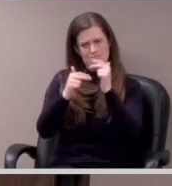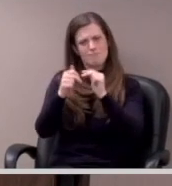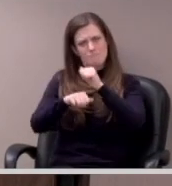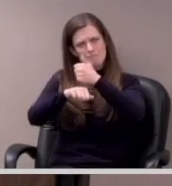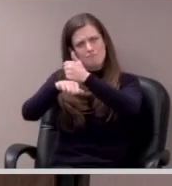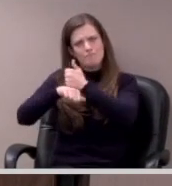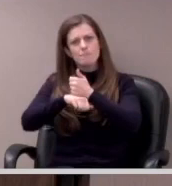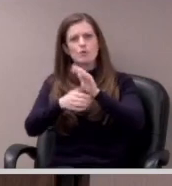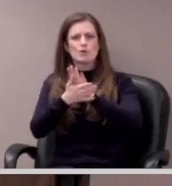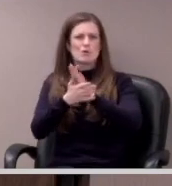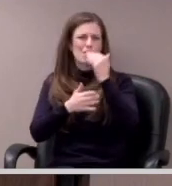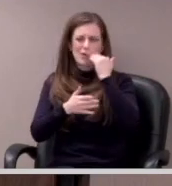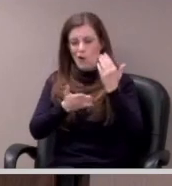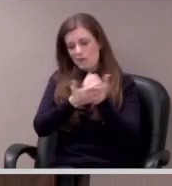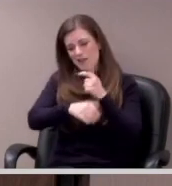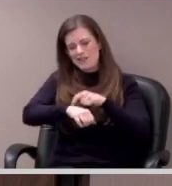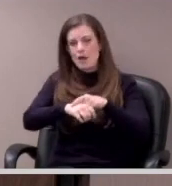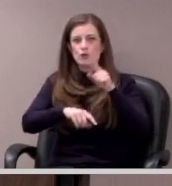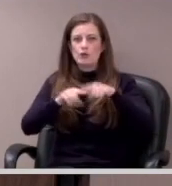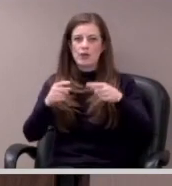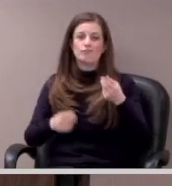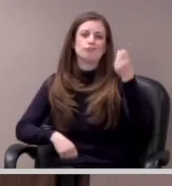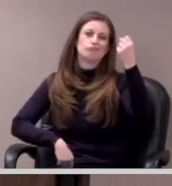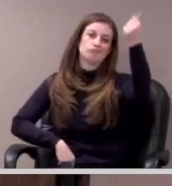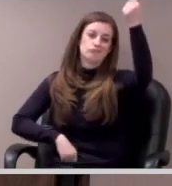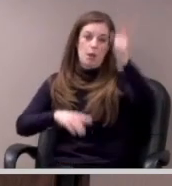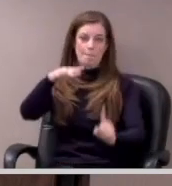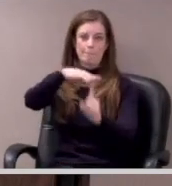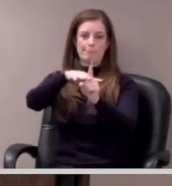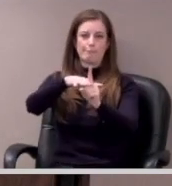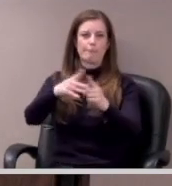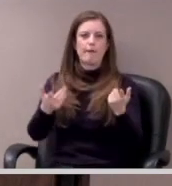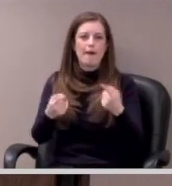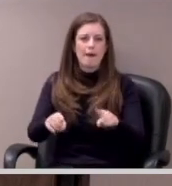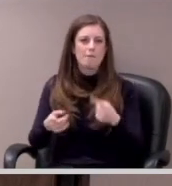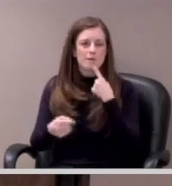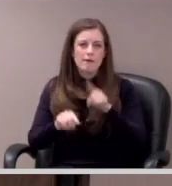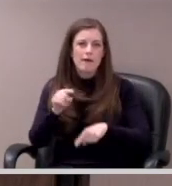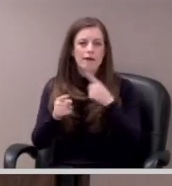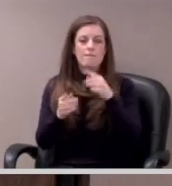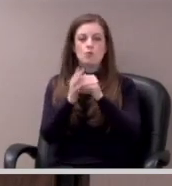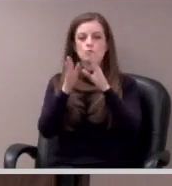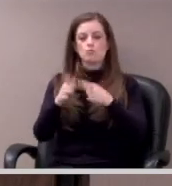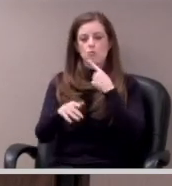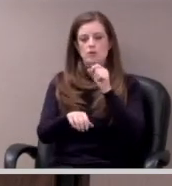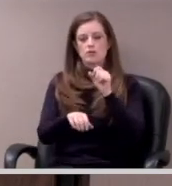that takes time. You can't snap a finger and have schools. And so to put the student assignment out there to be